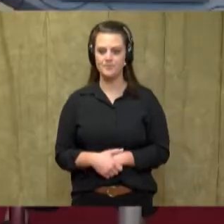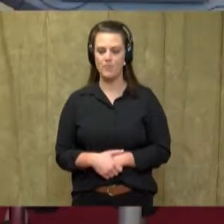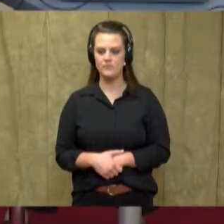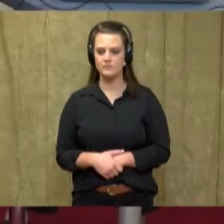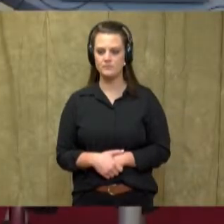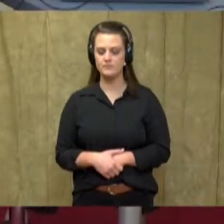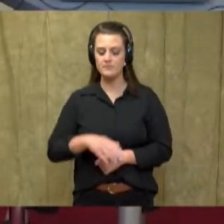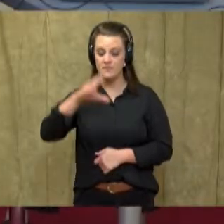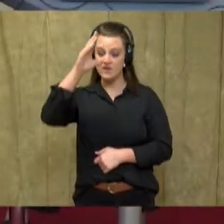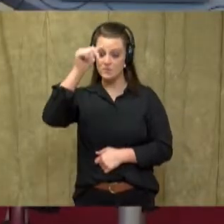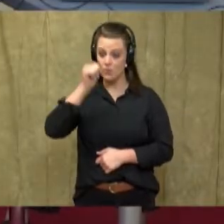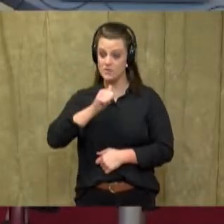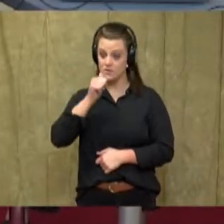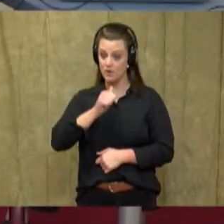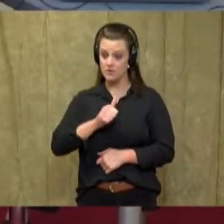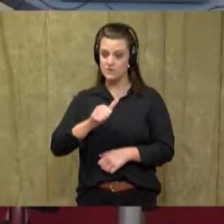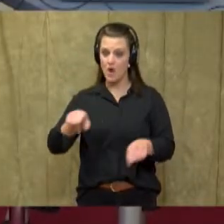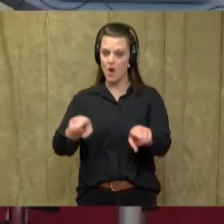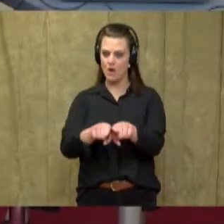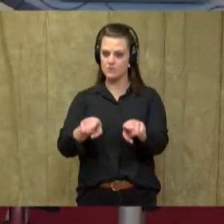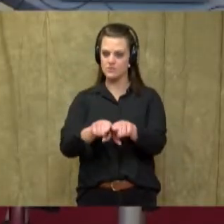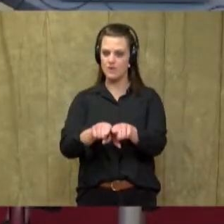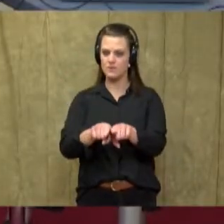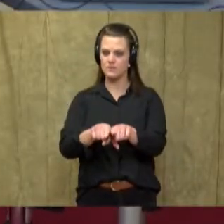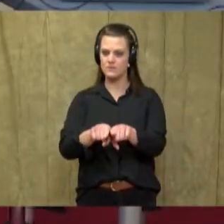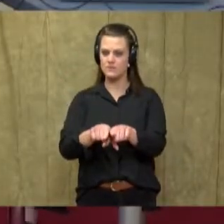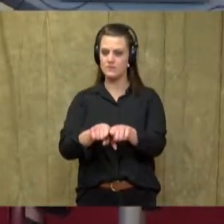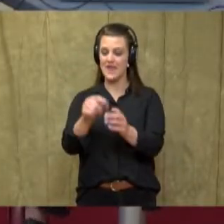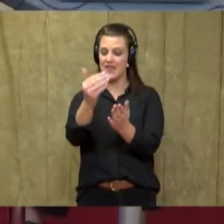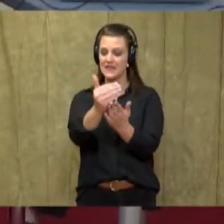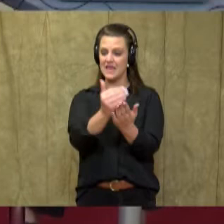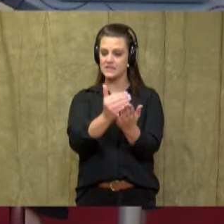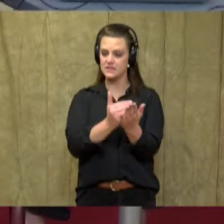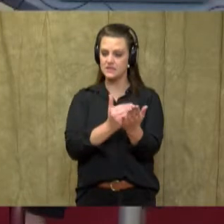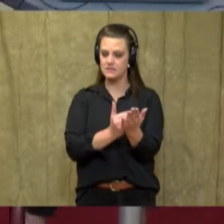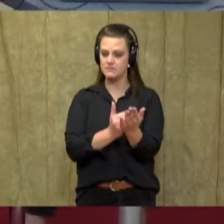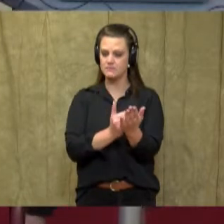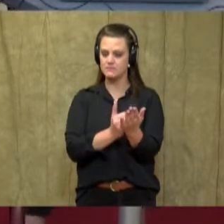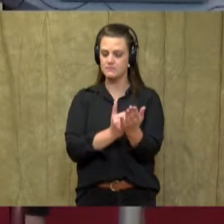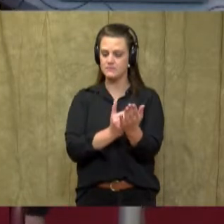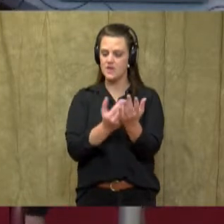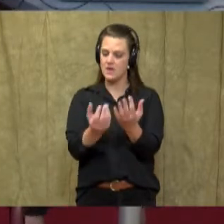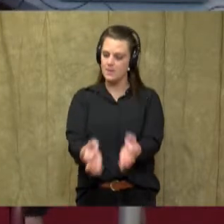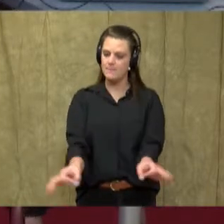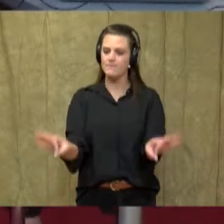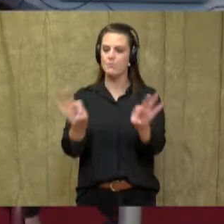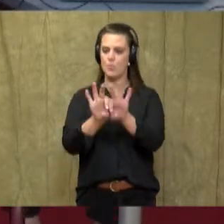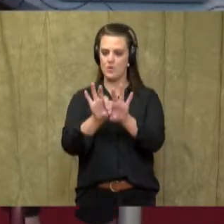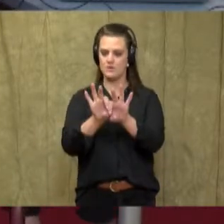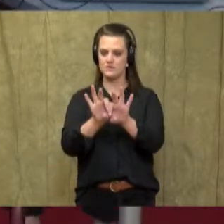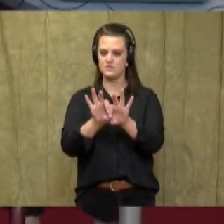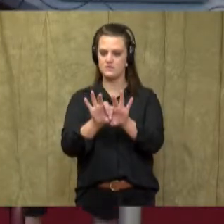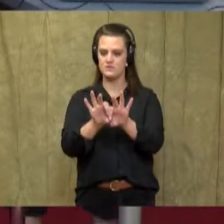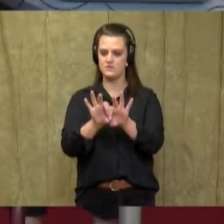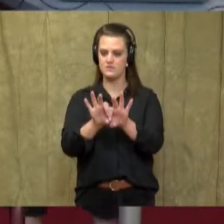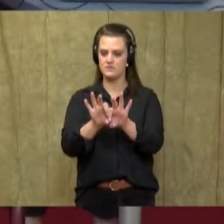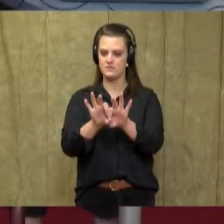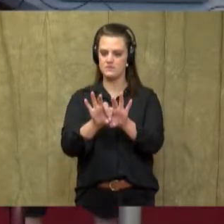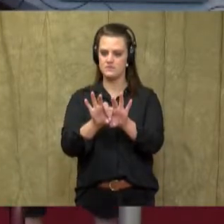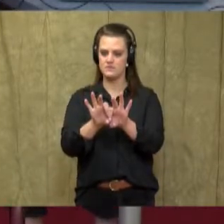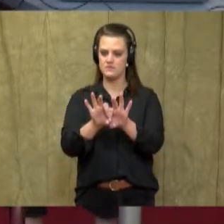Boys and girls, I want to also tell you that when you're doing your lessons, how important it is for you, if you're